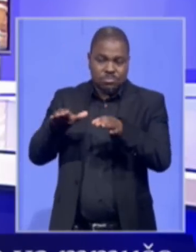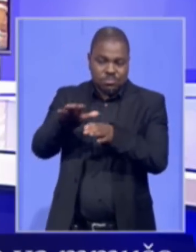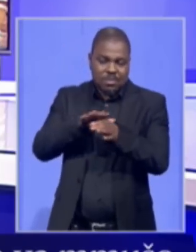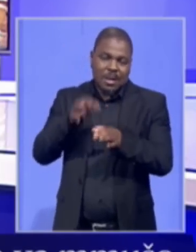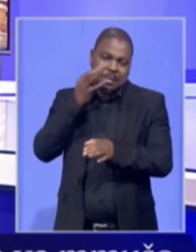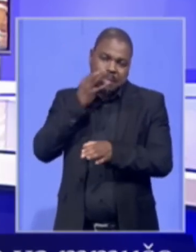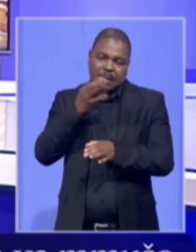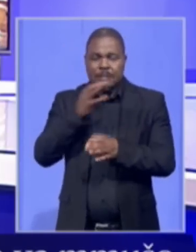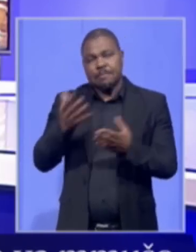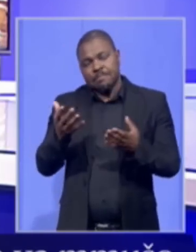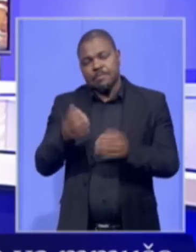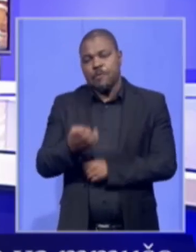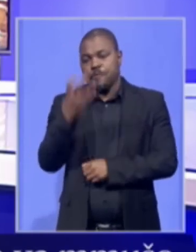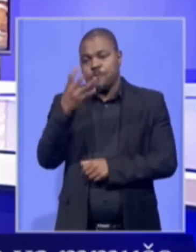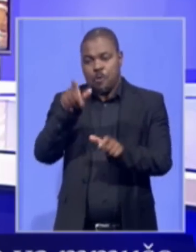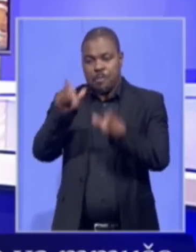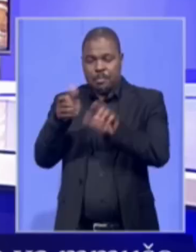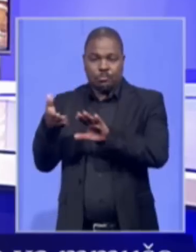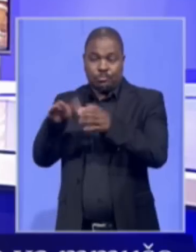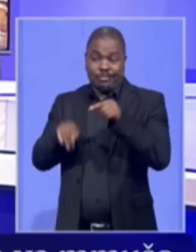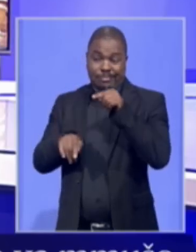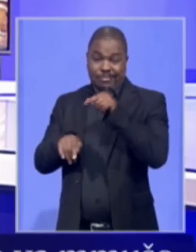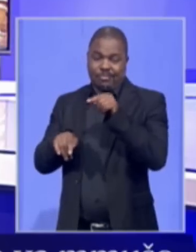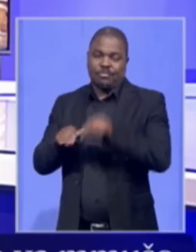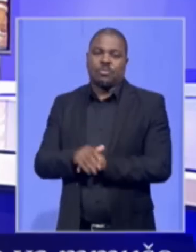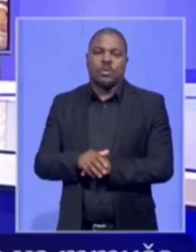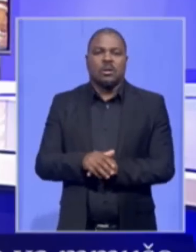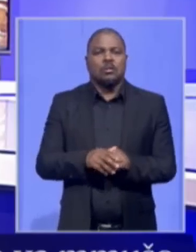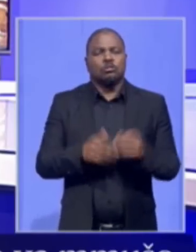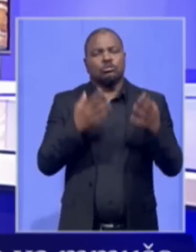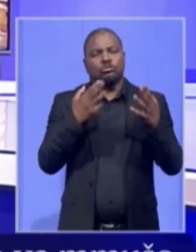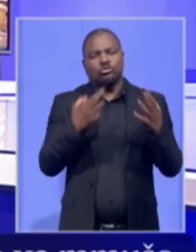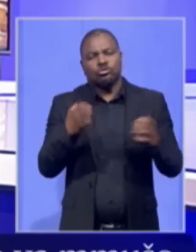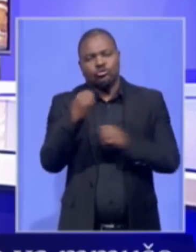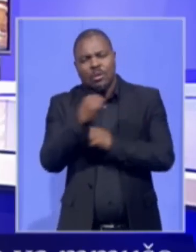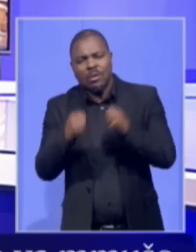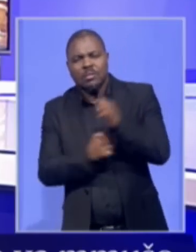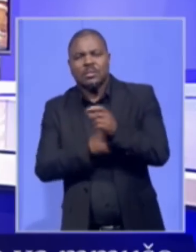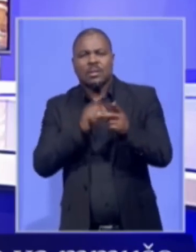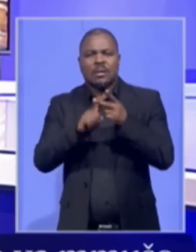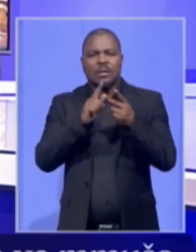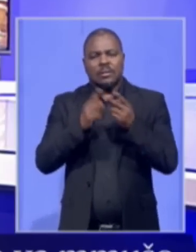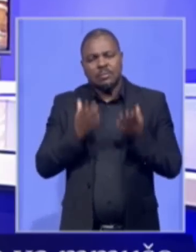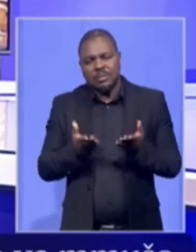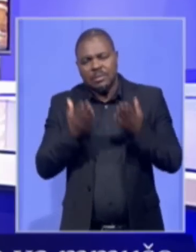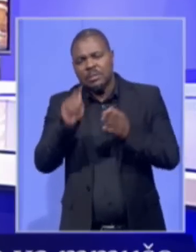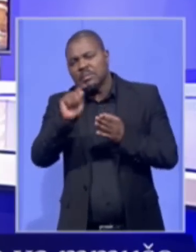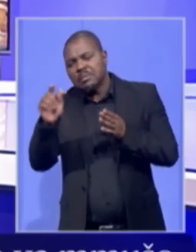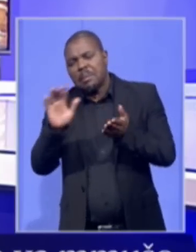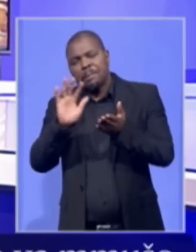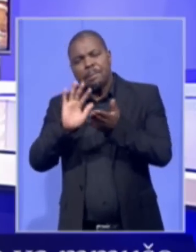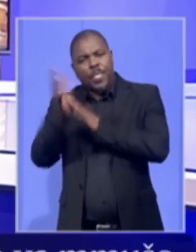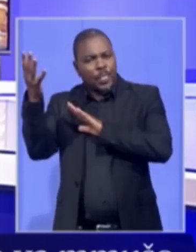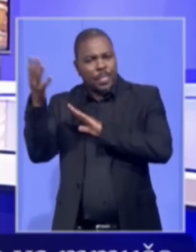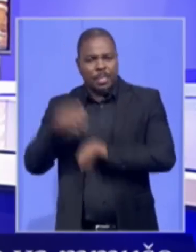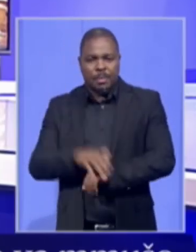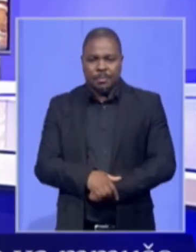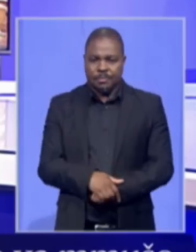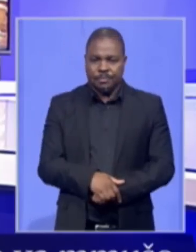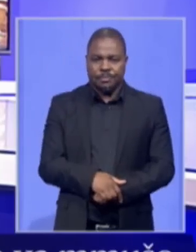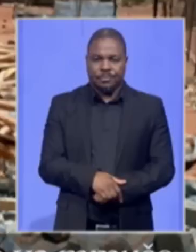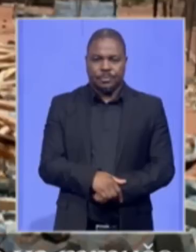go hlokofetše batho ba bane kotsing ye. Mananeo kgopararo le ditirelo tše dingwe di senyegile.